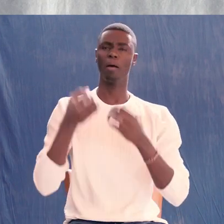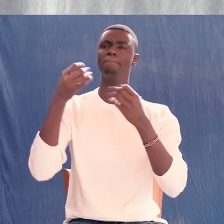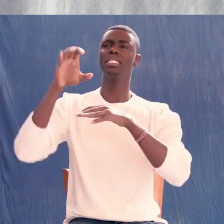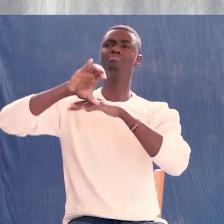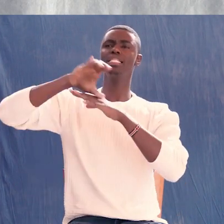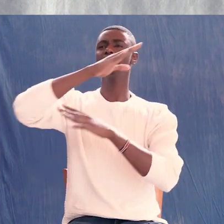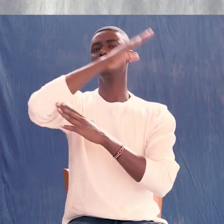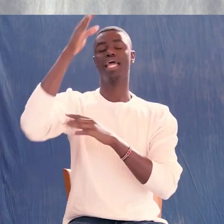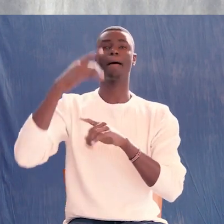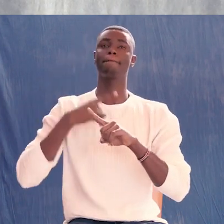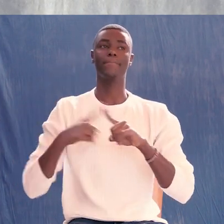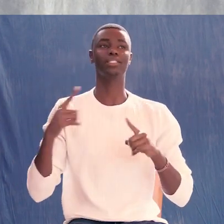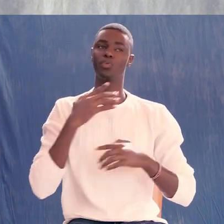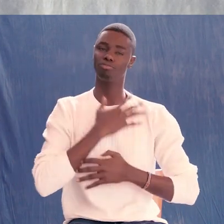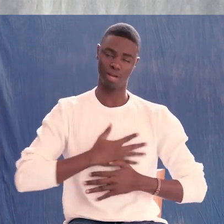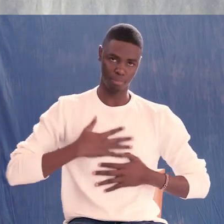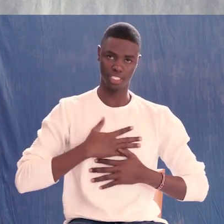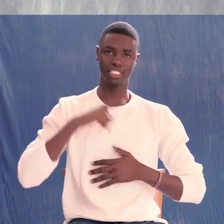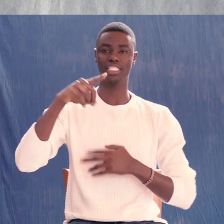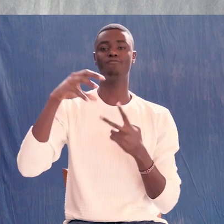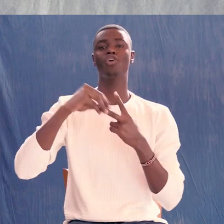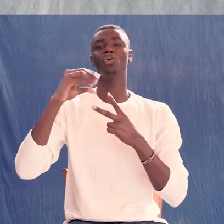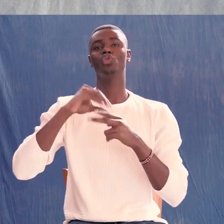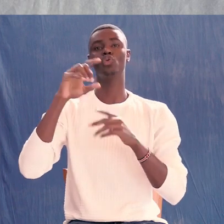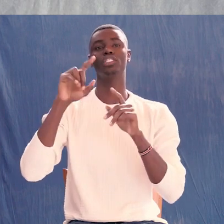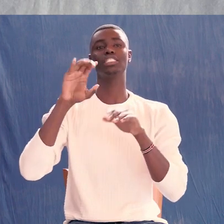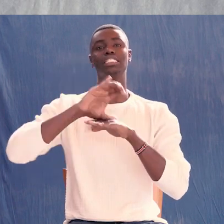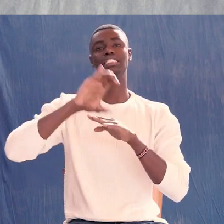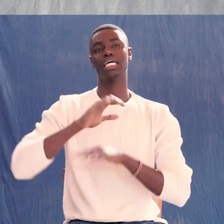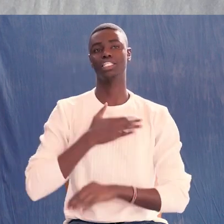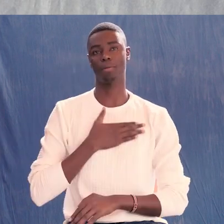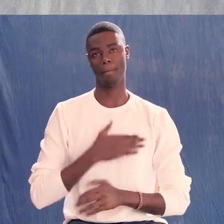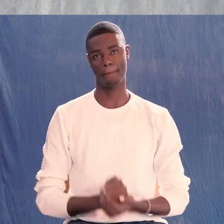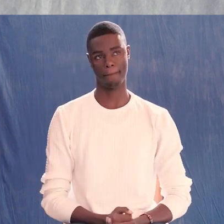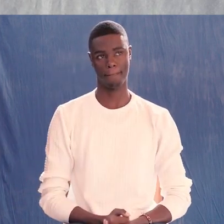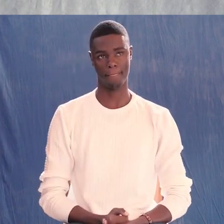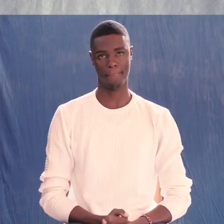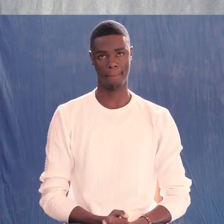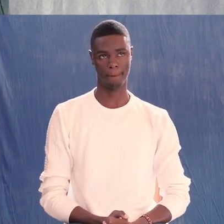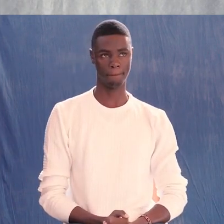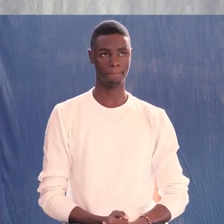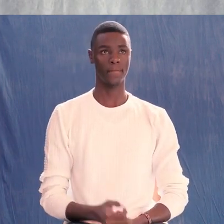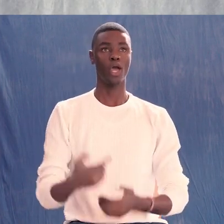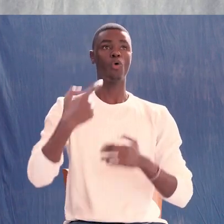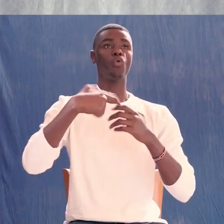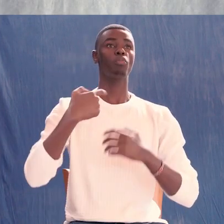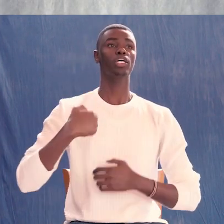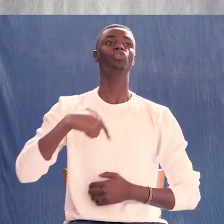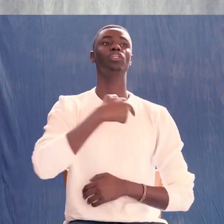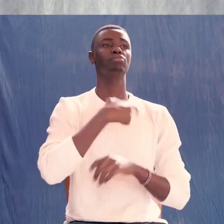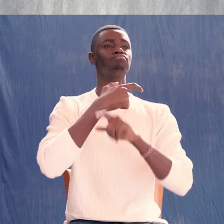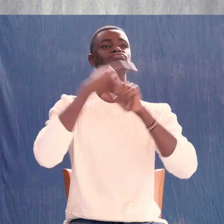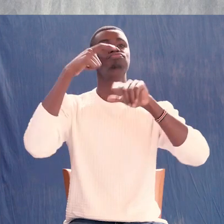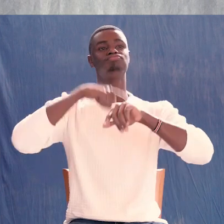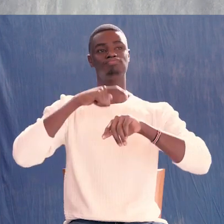you could have been in, so we count it a privilege that you've come to be with us this morning. And you've joined us at a great